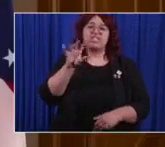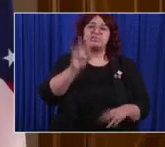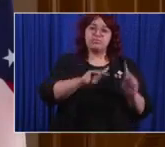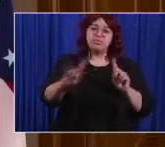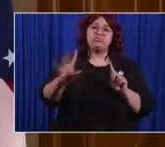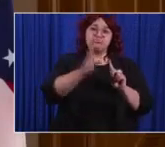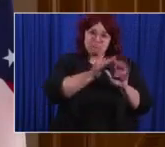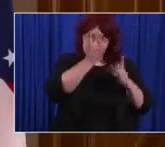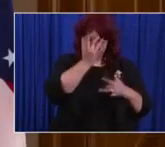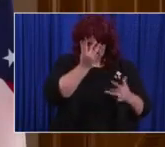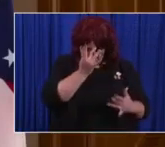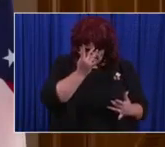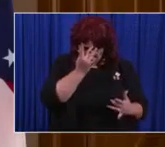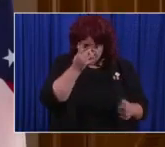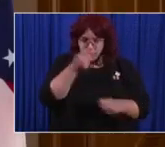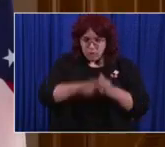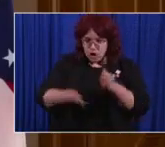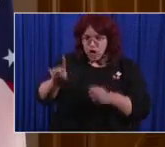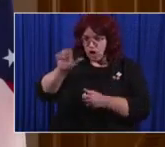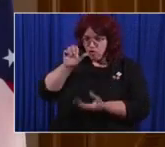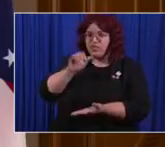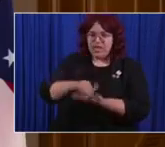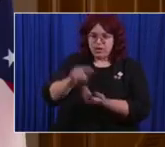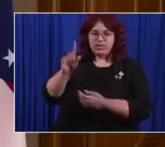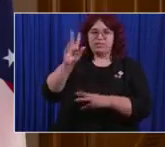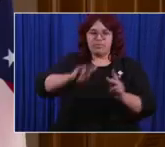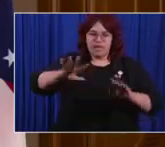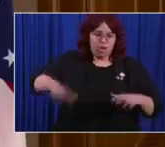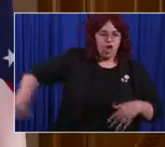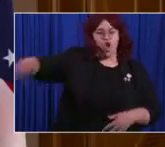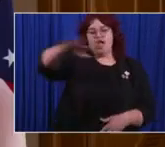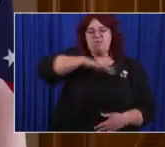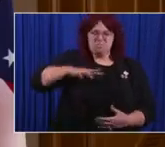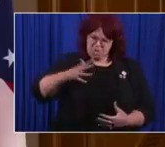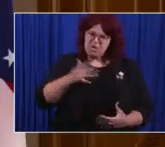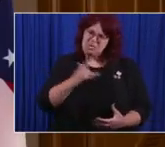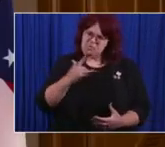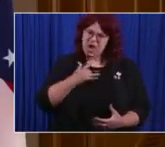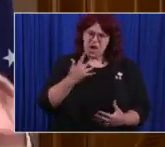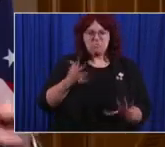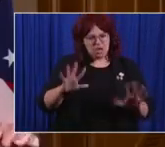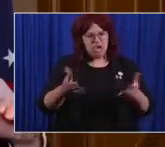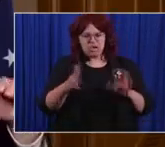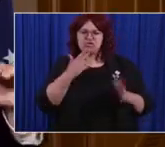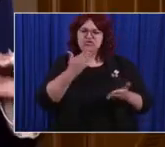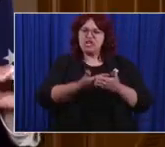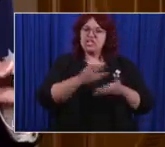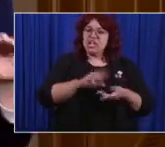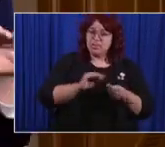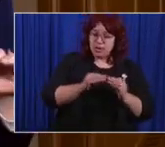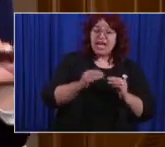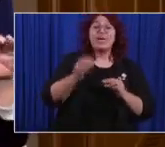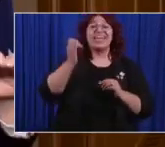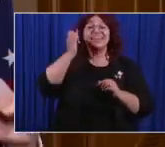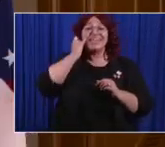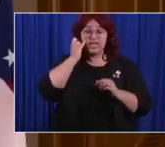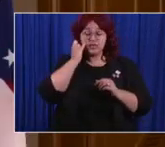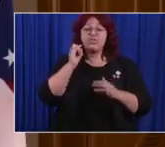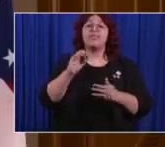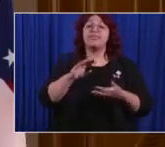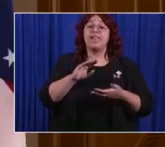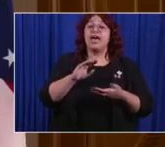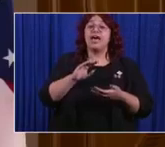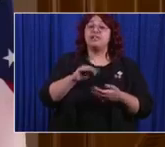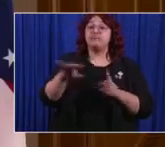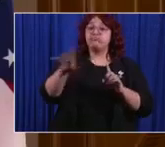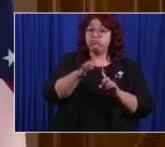epidemiologists and they agreed as well. But we always felt that if we hit the 50, it also meant that our vaccinations were going to continue to have gone